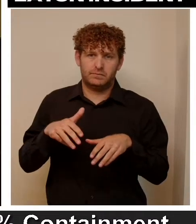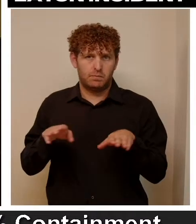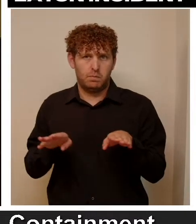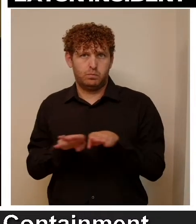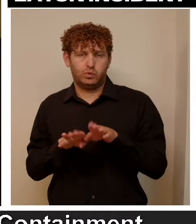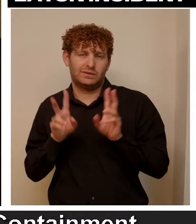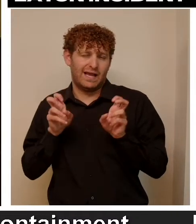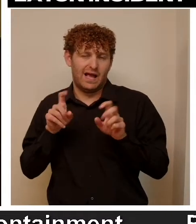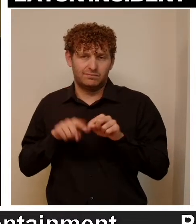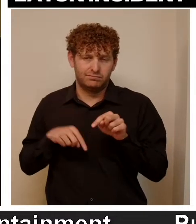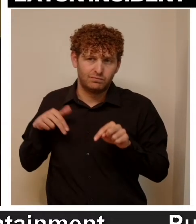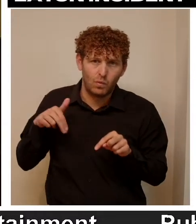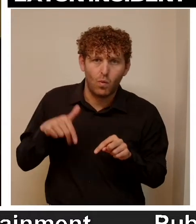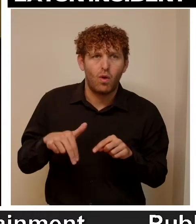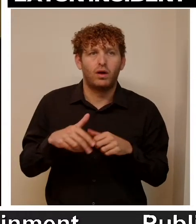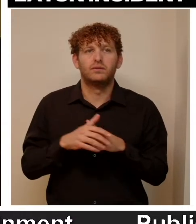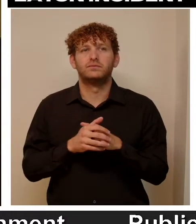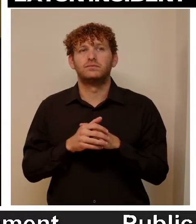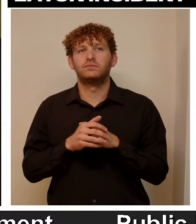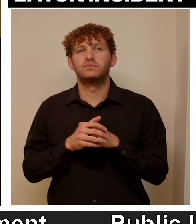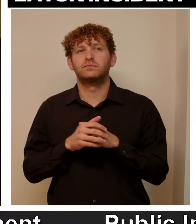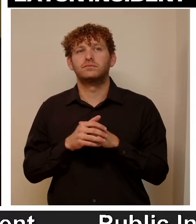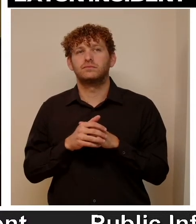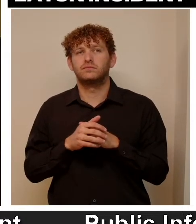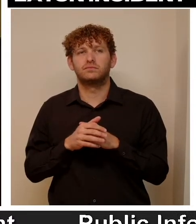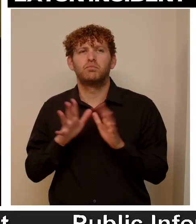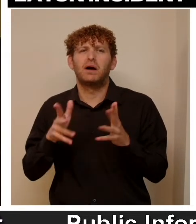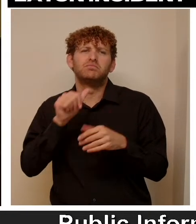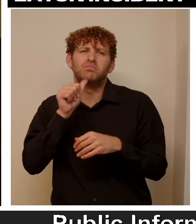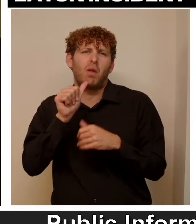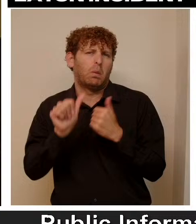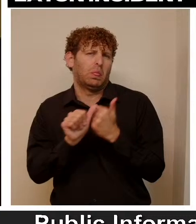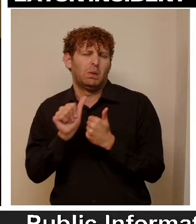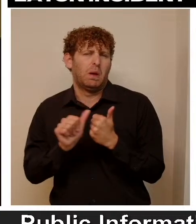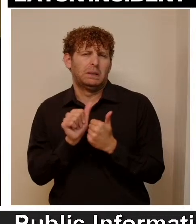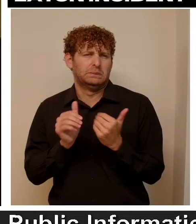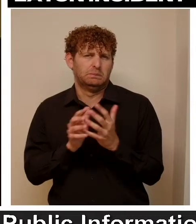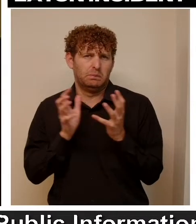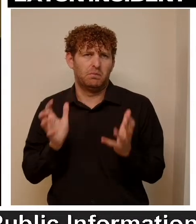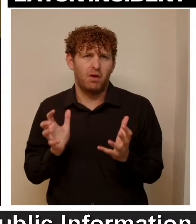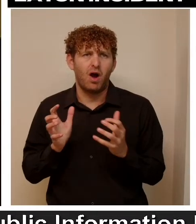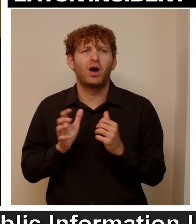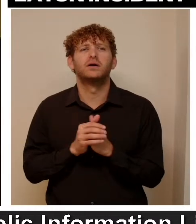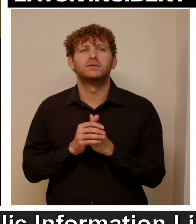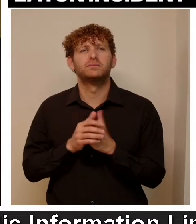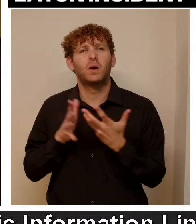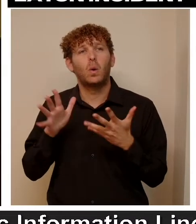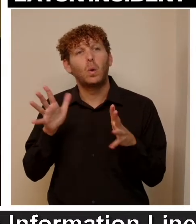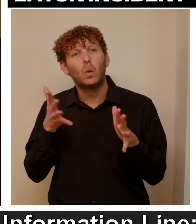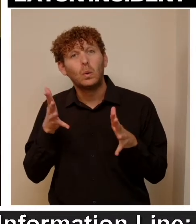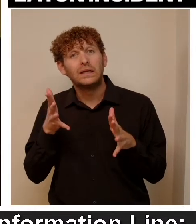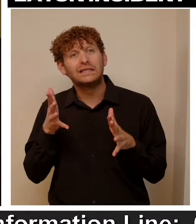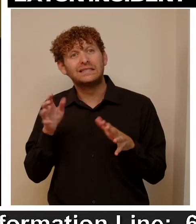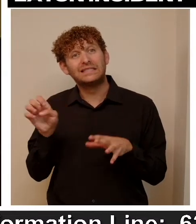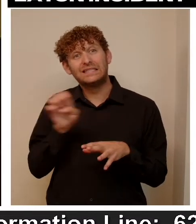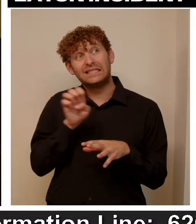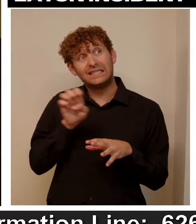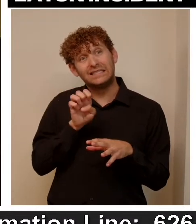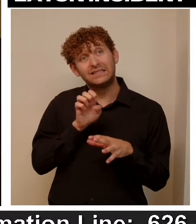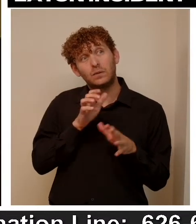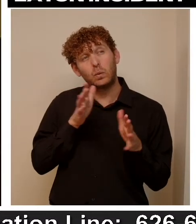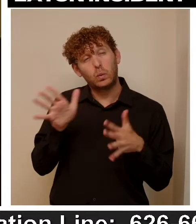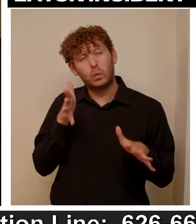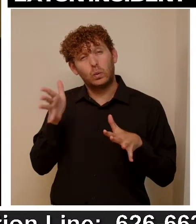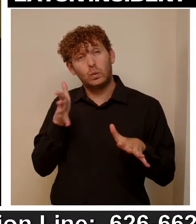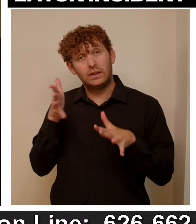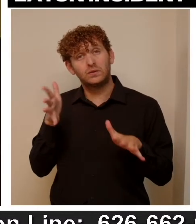a significant threat to our line, especially if we keep a north or an east wind. It's going to keep the fire from going out